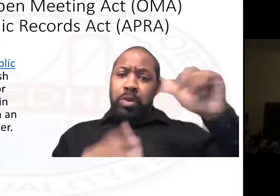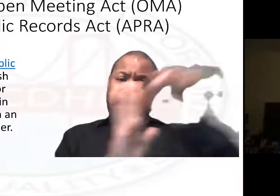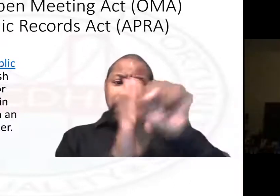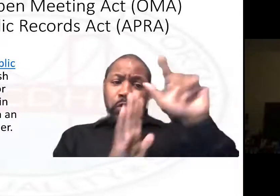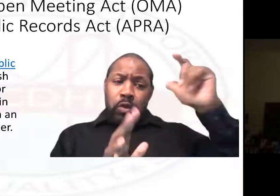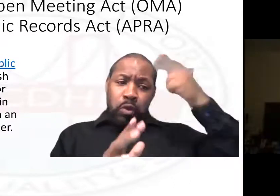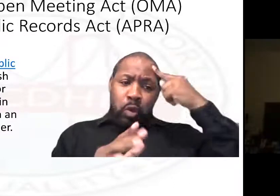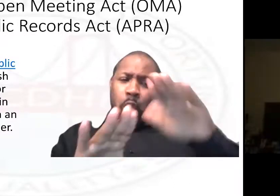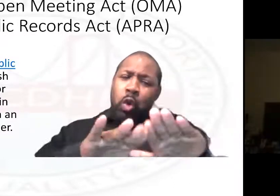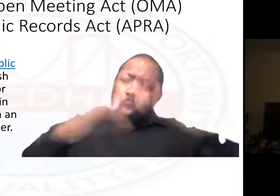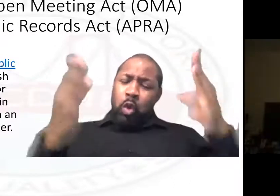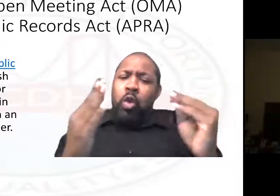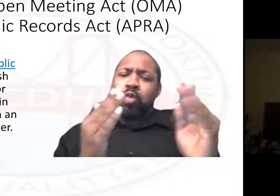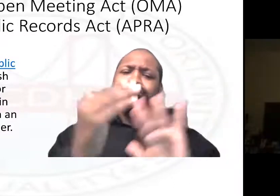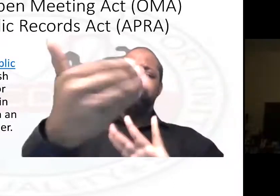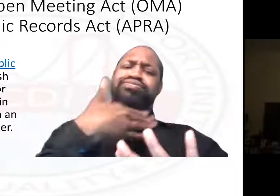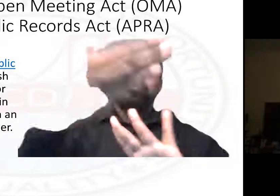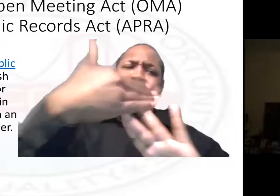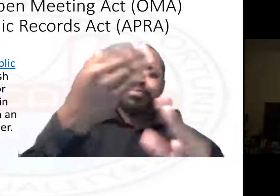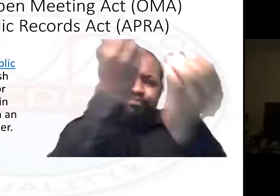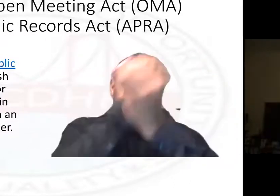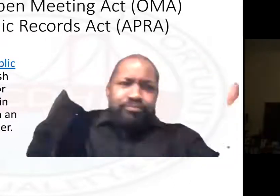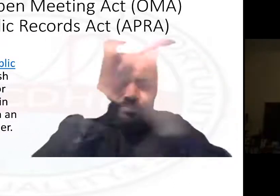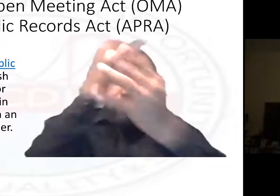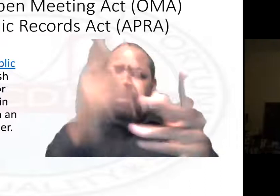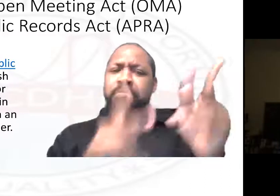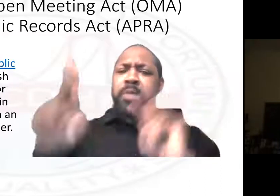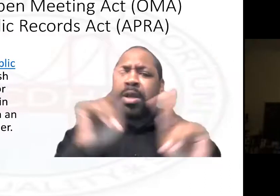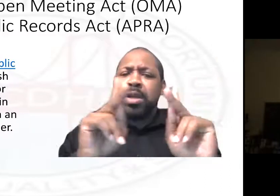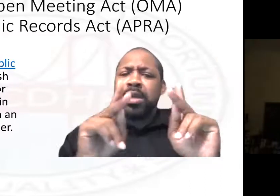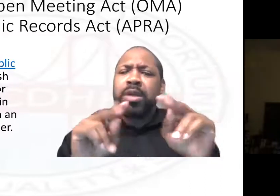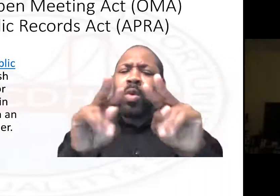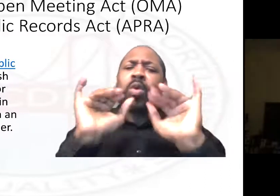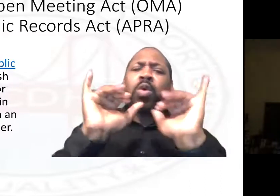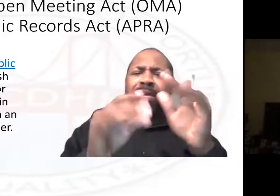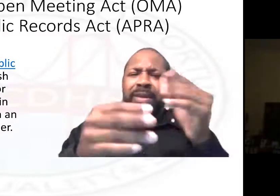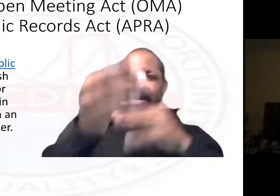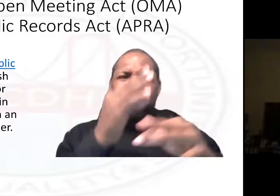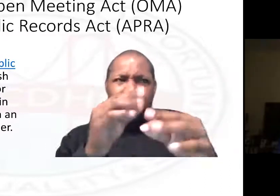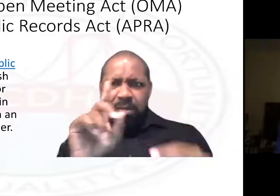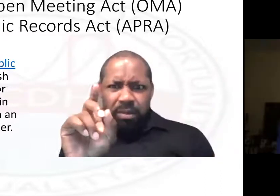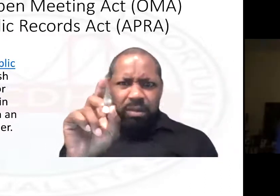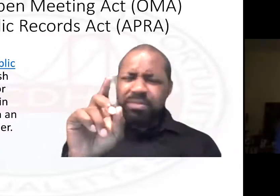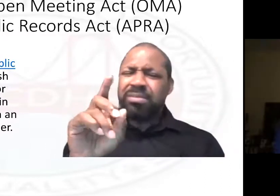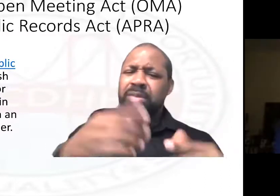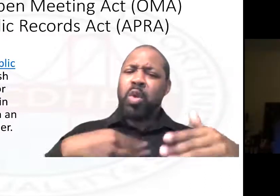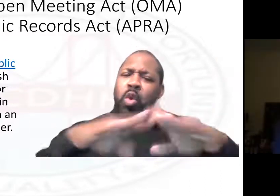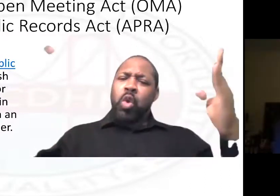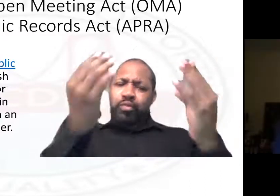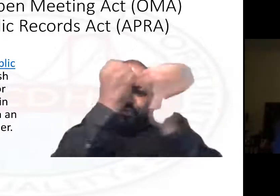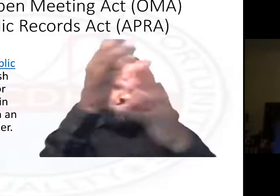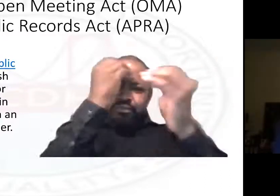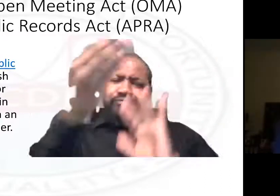Basically, it establishes important requirements for ensuring that government in Rhode Island is carried out in an open and transparent manner.